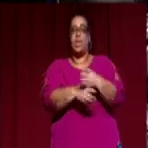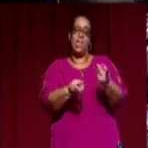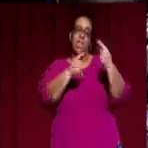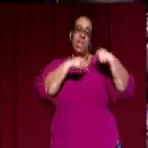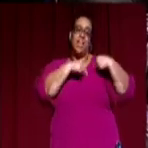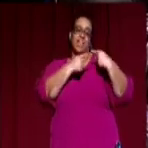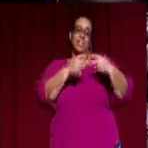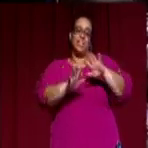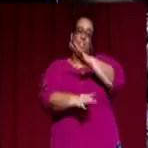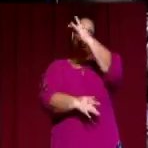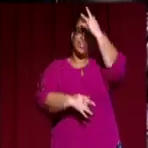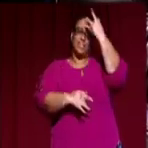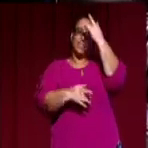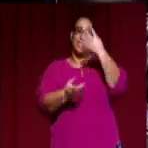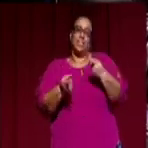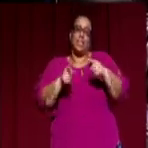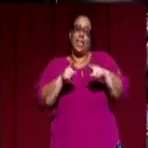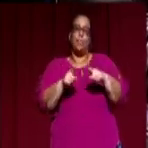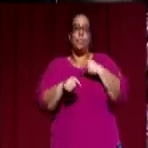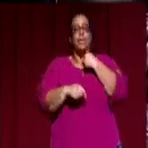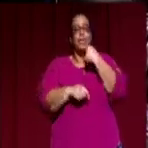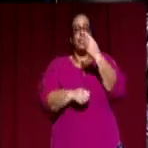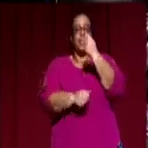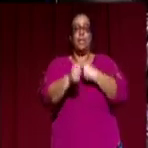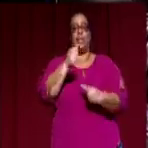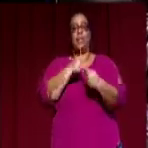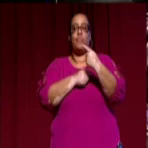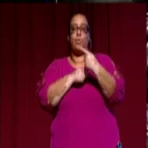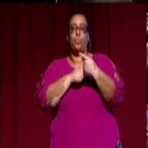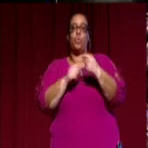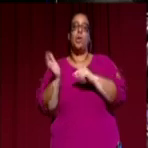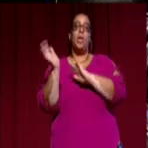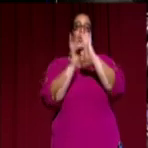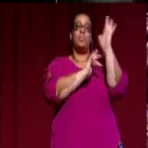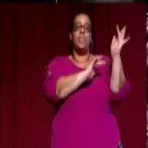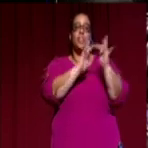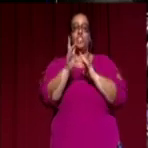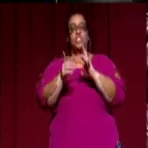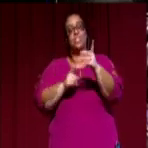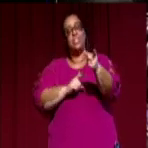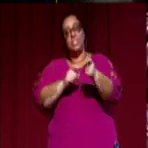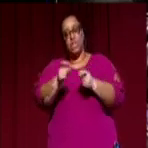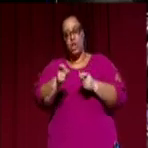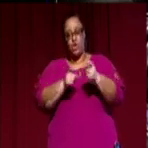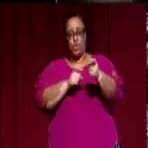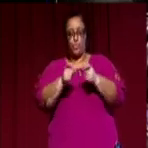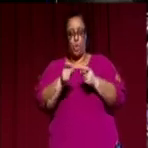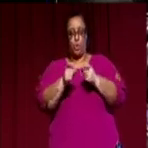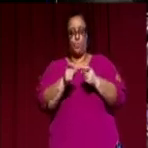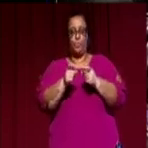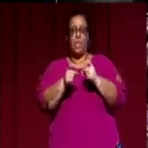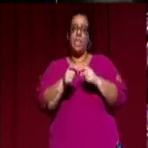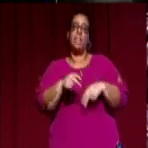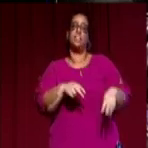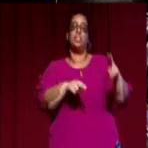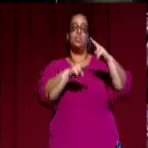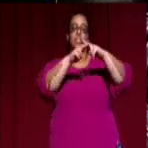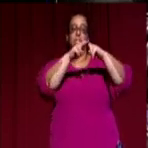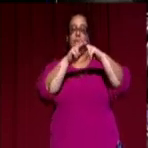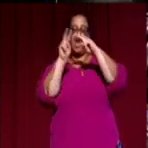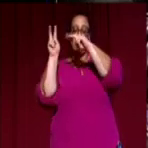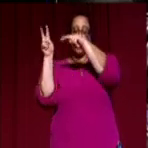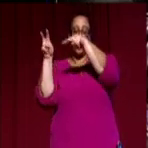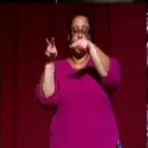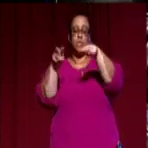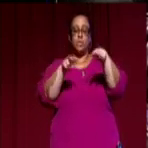broken out, trying to tell everybody everywhere that Jesus is still on the throne. He still sits high. He still looks